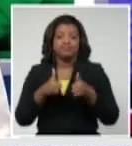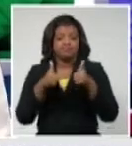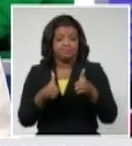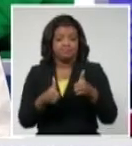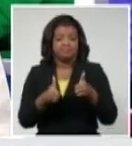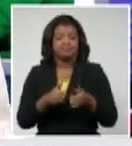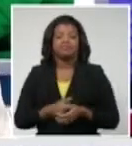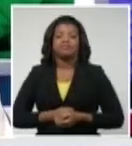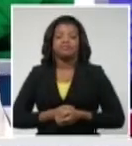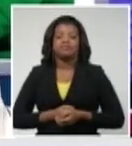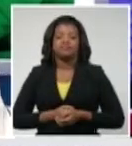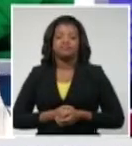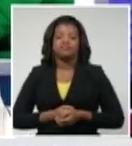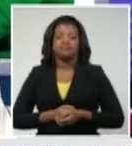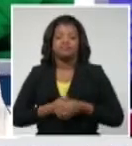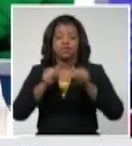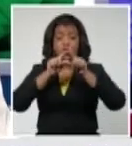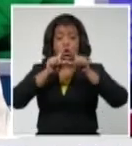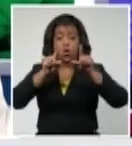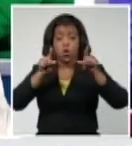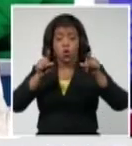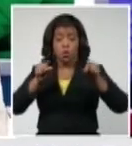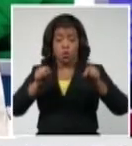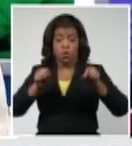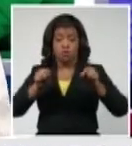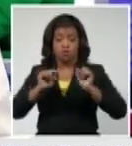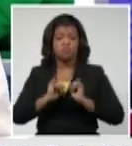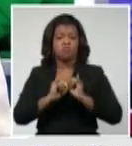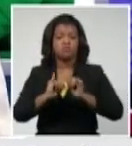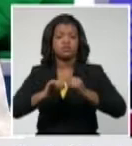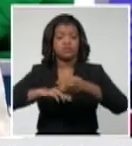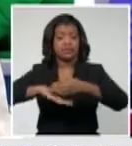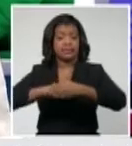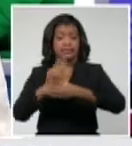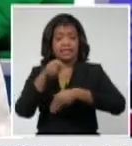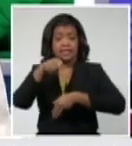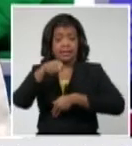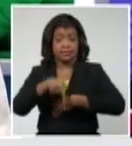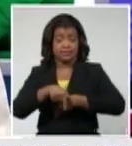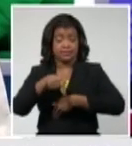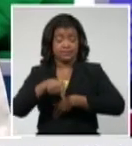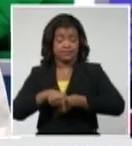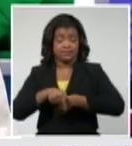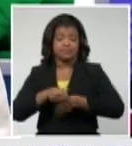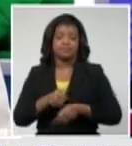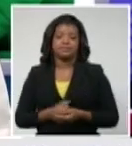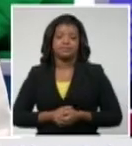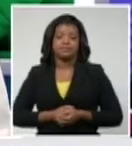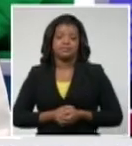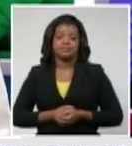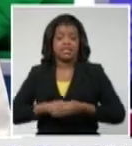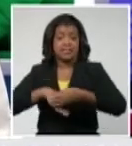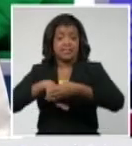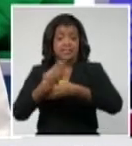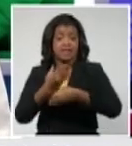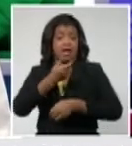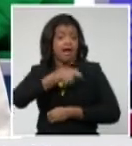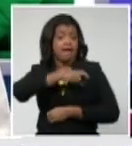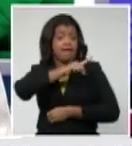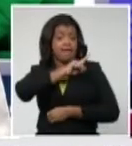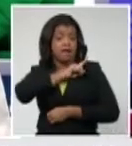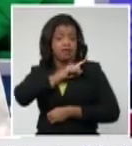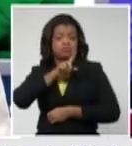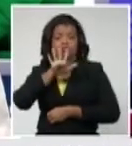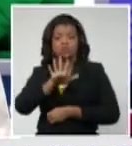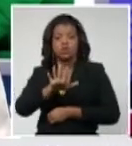10 foreigners. Of the 54 total number of cases, 38 are autochthonous and 16